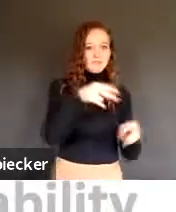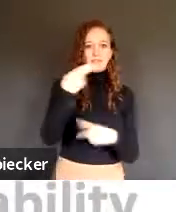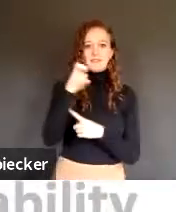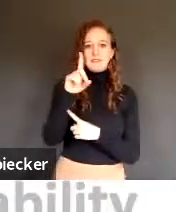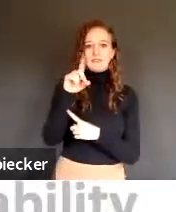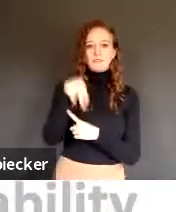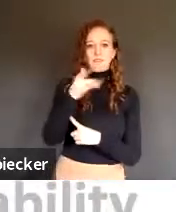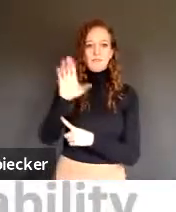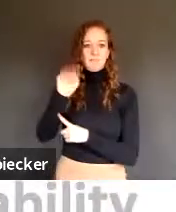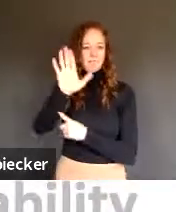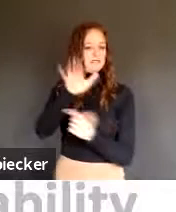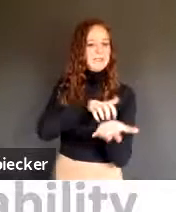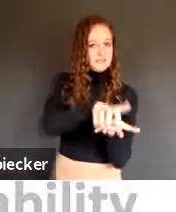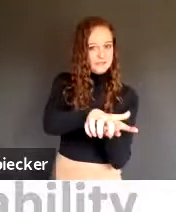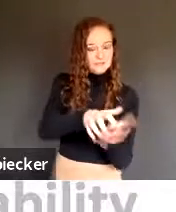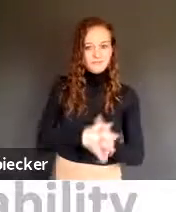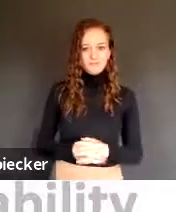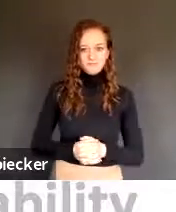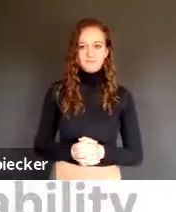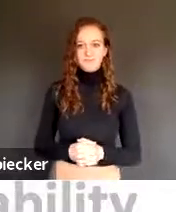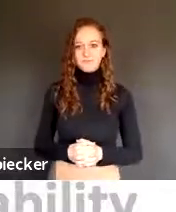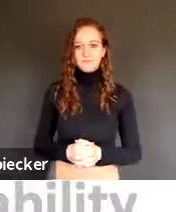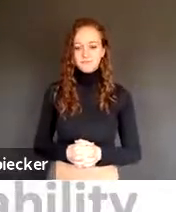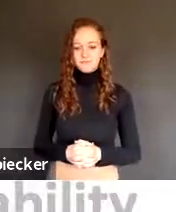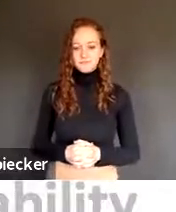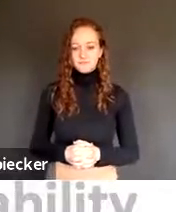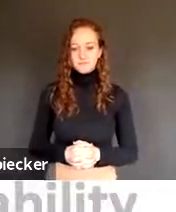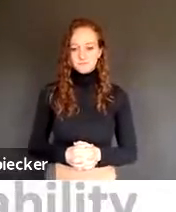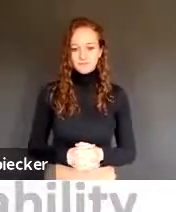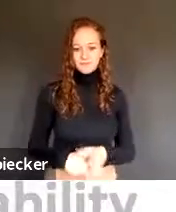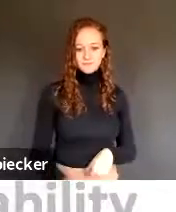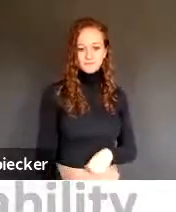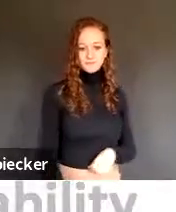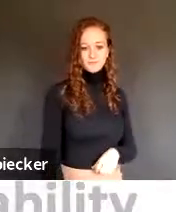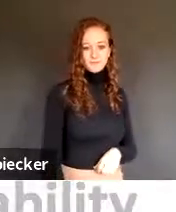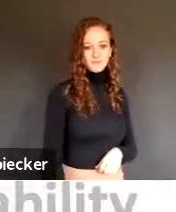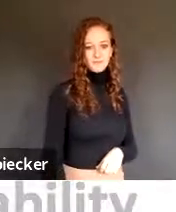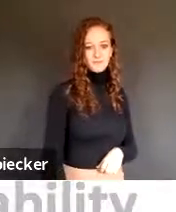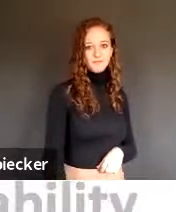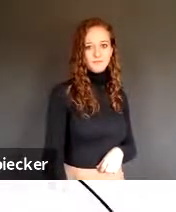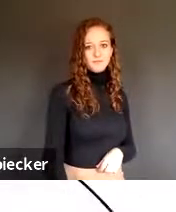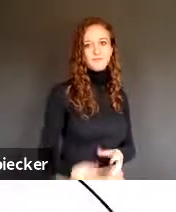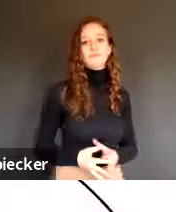a different metric, shifting our attention to the density of Hedophyllum sessile.